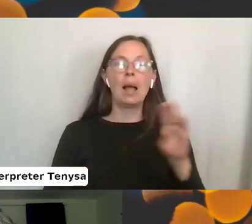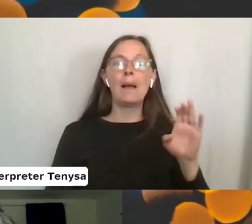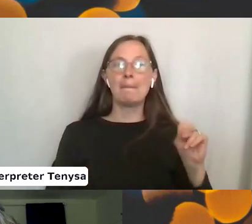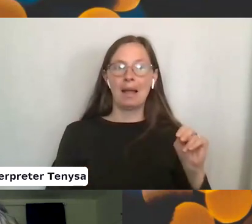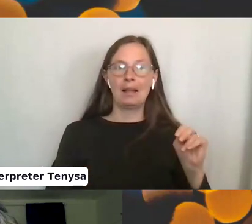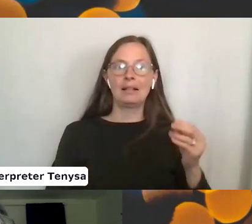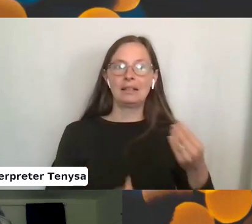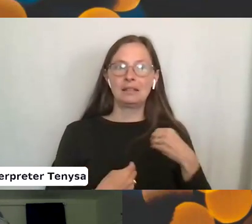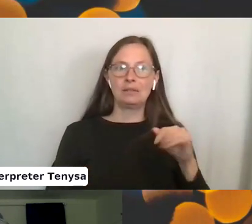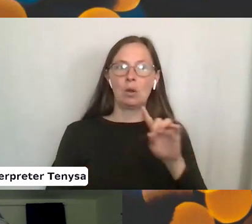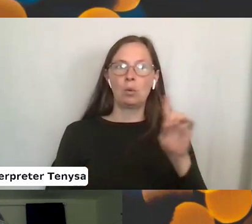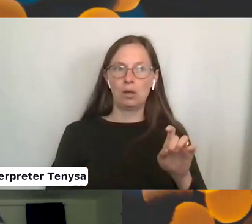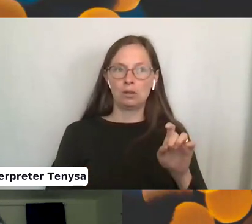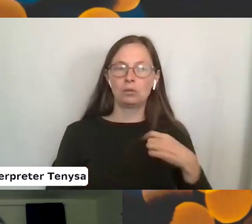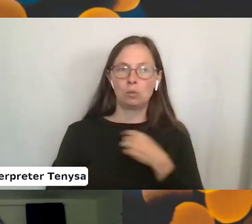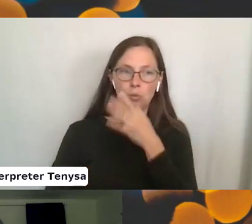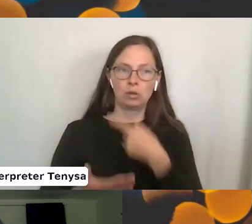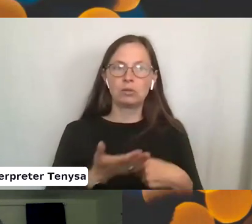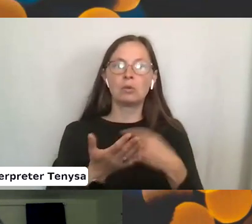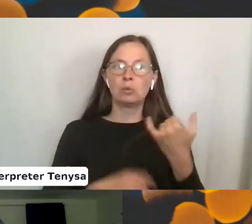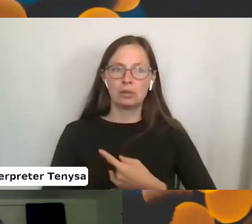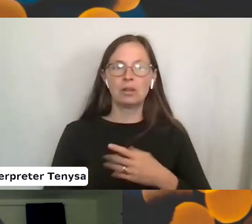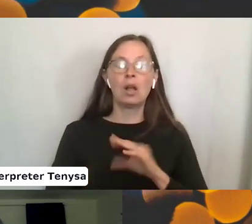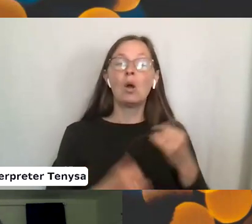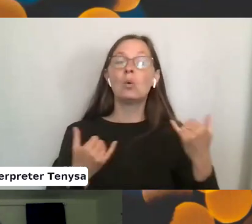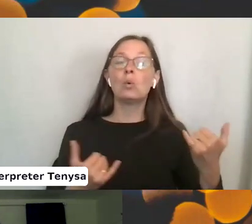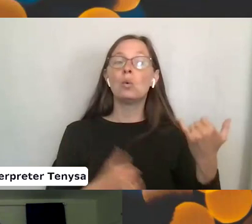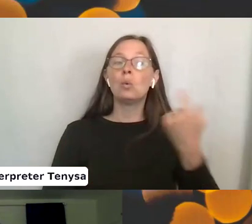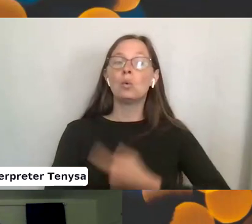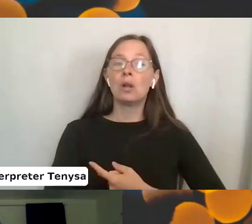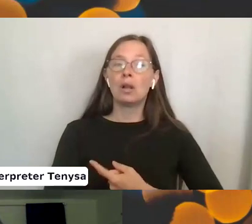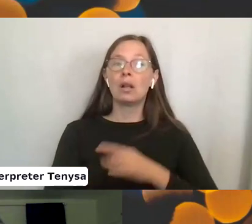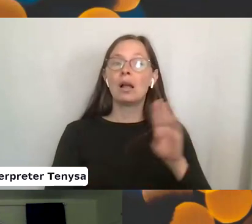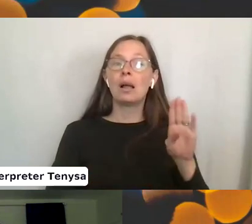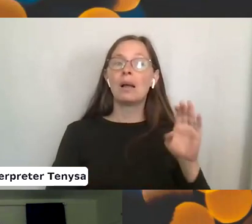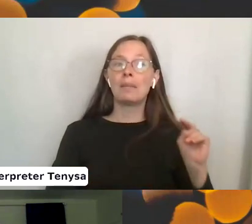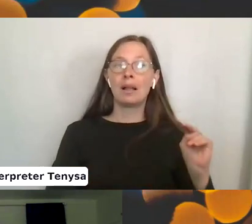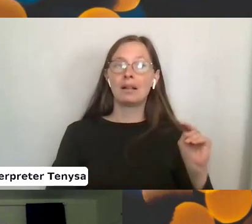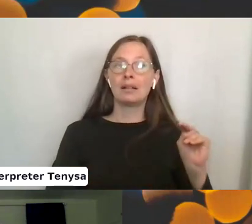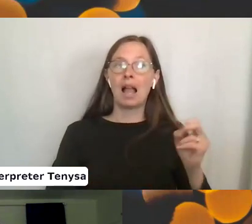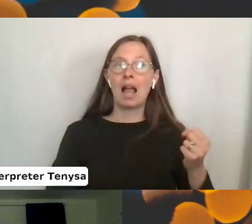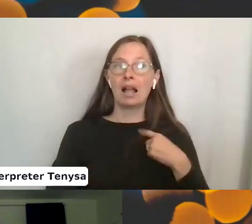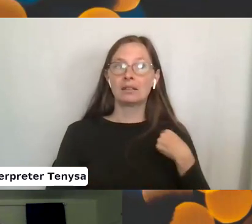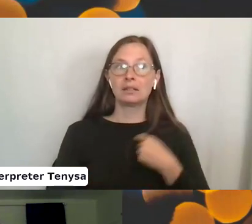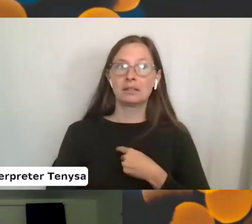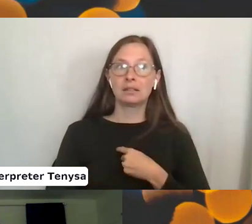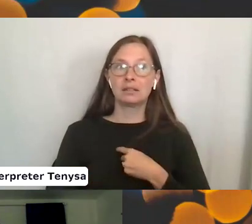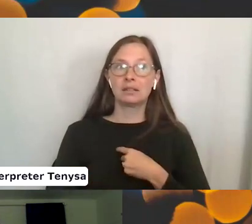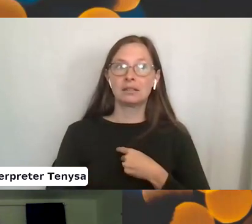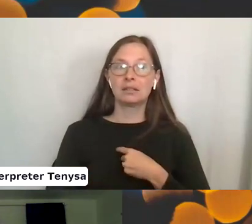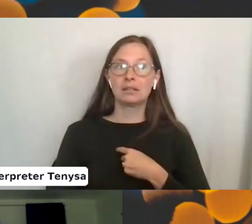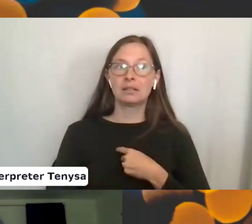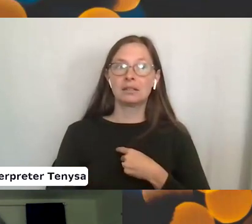that we are going to be discussing today. And today, Ben asked us if there has